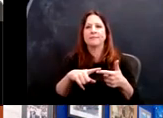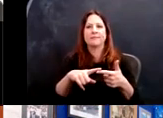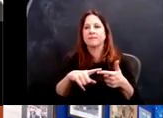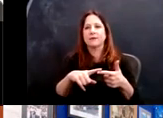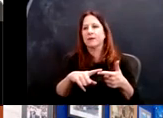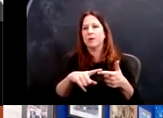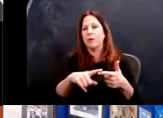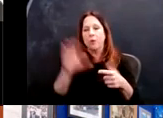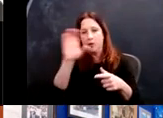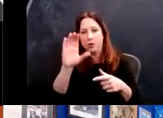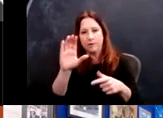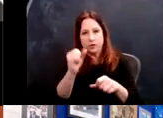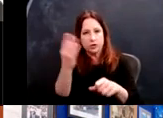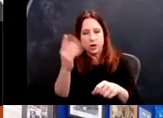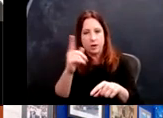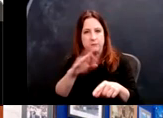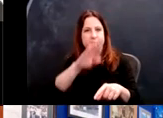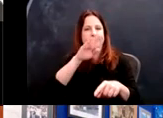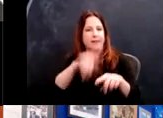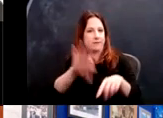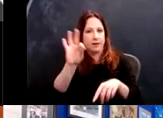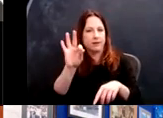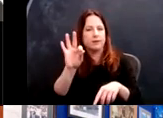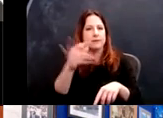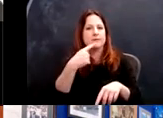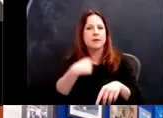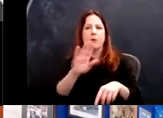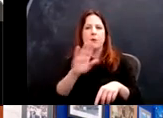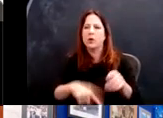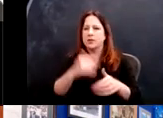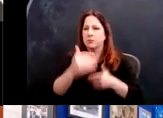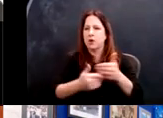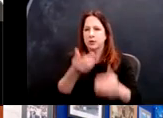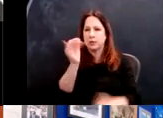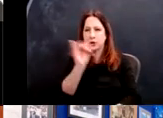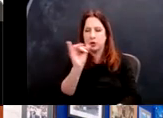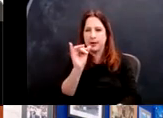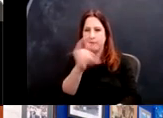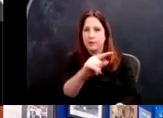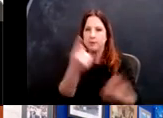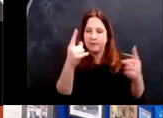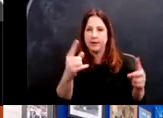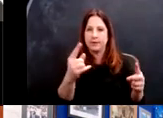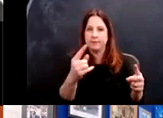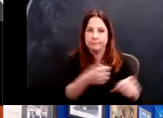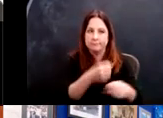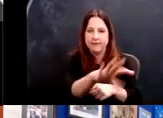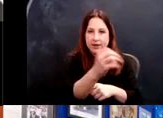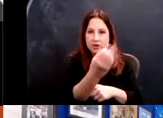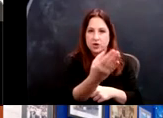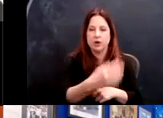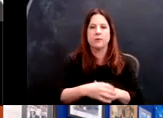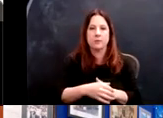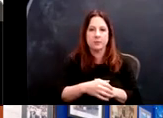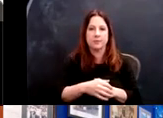or gainful employment, what does that process look like for them to get employment? And